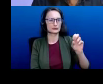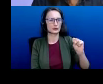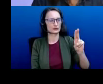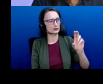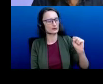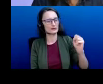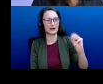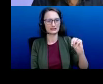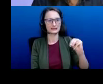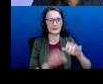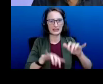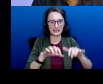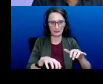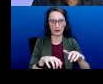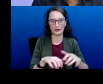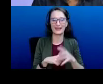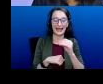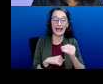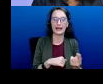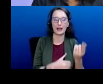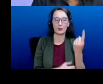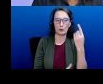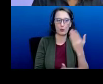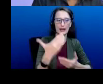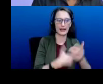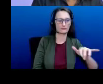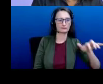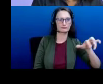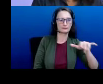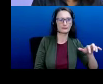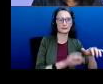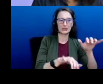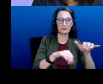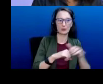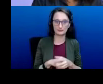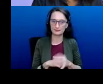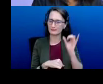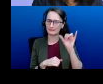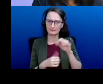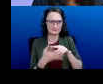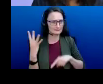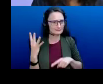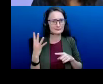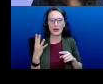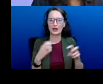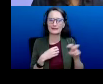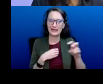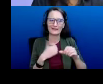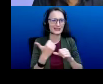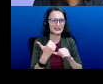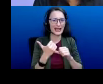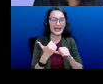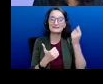these are great online application navigation aids. Again, these are all linked in here. We're not going to go through all